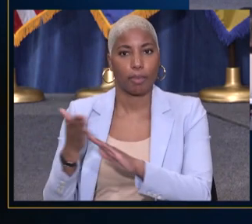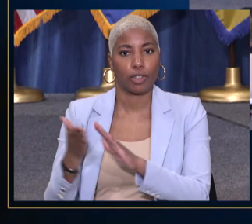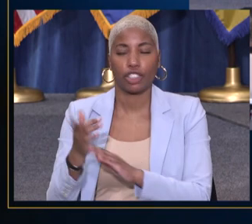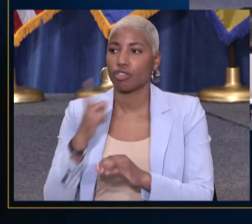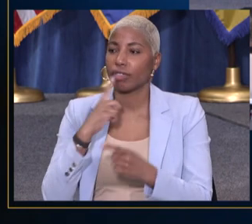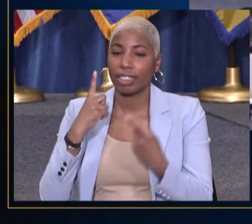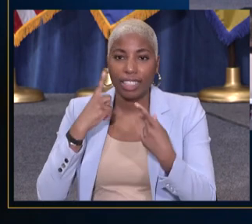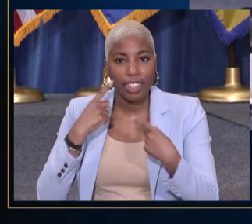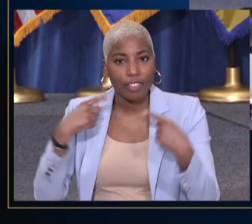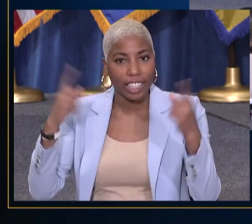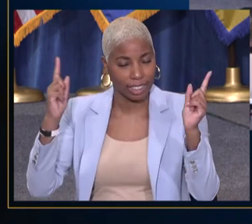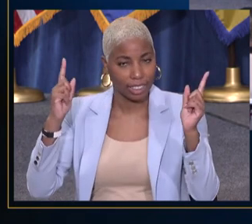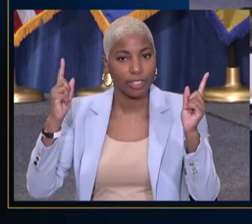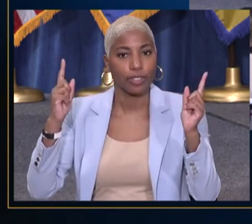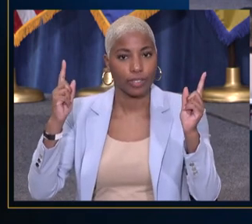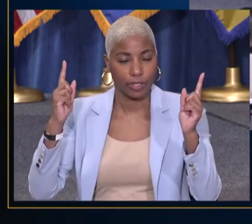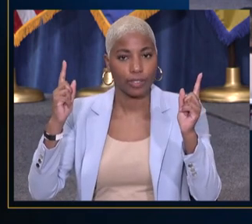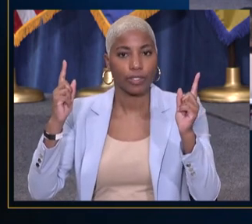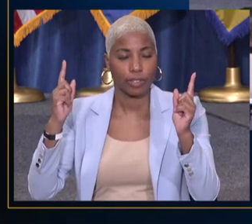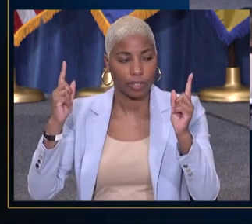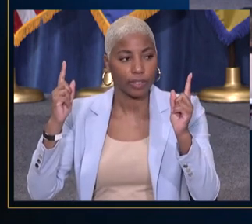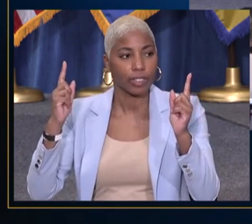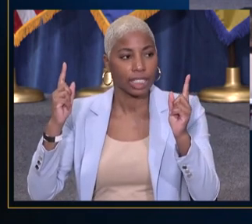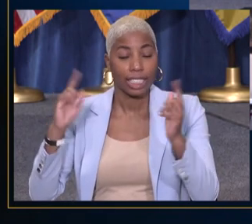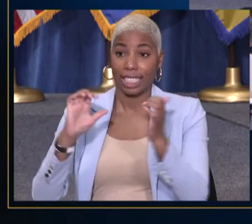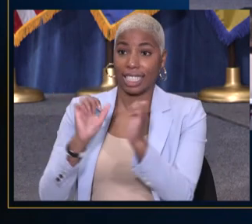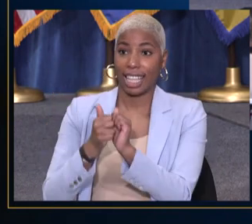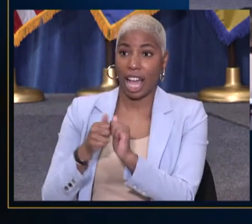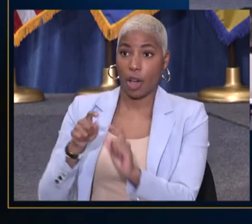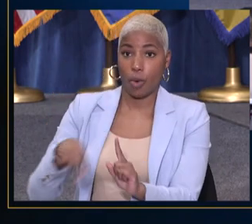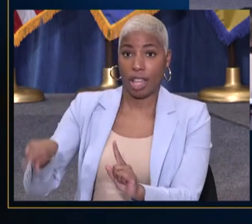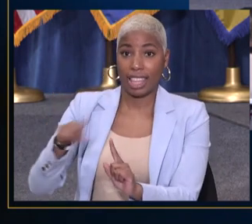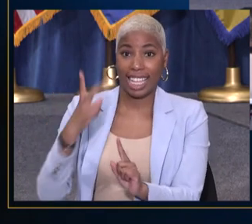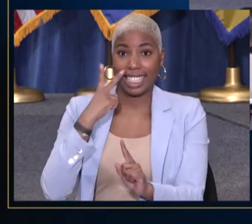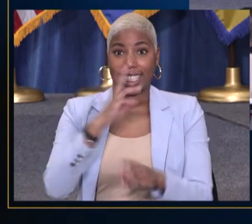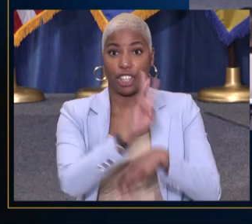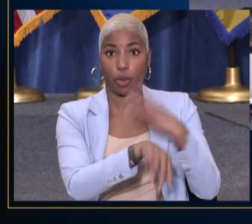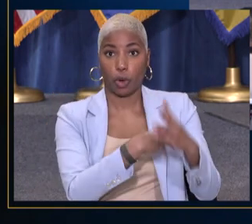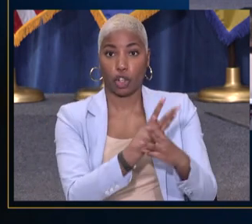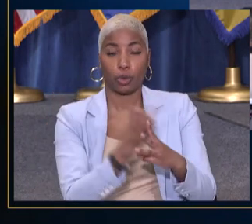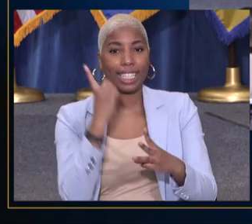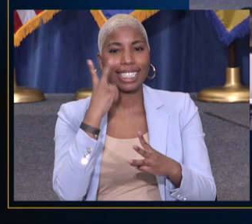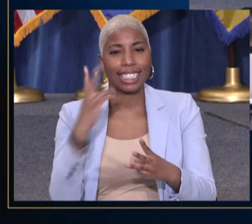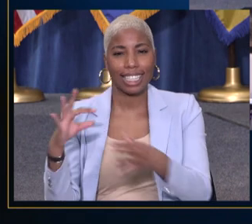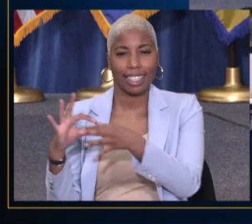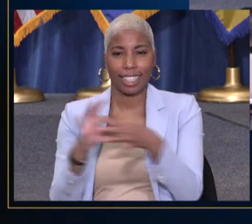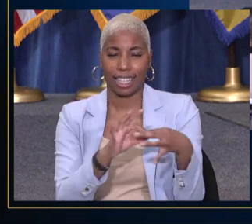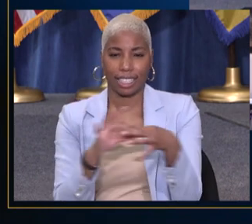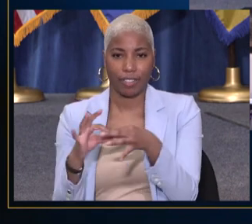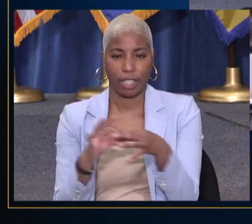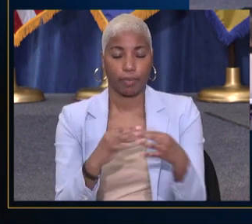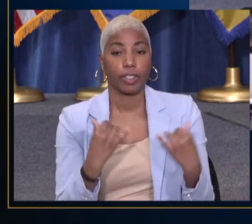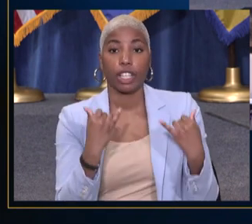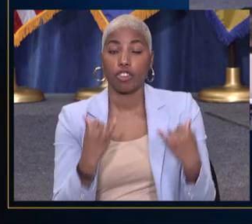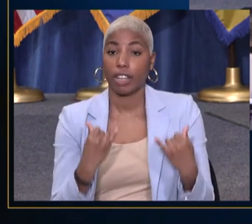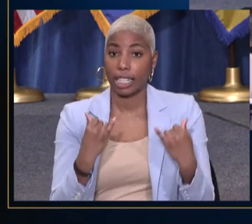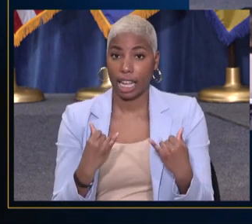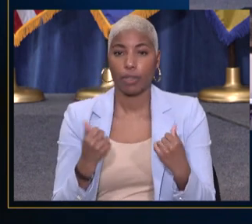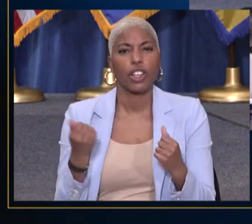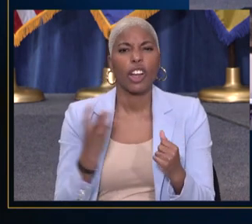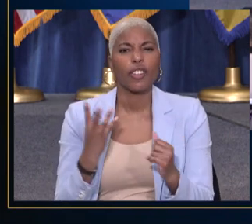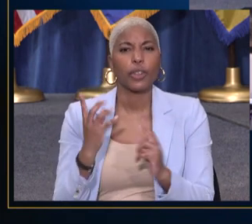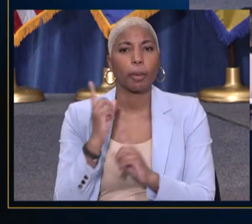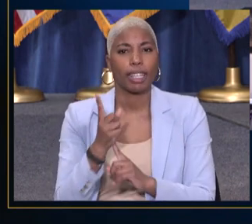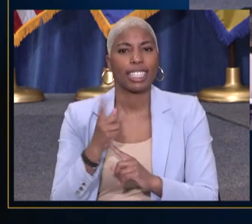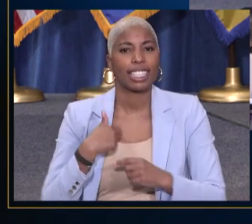I think, the way Derek and his team sees the world. They see that connectivity. And right now, I know we have just a few minutes left, so